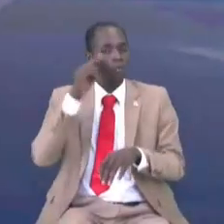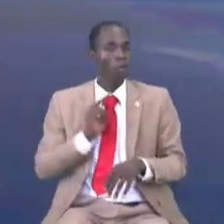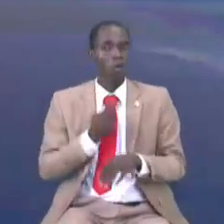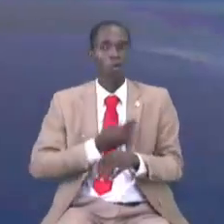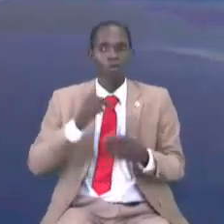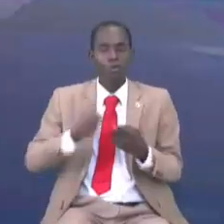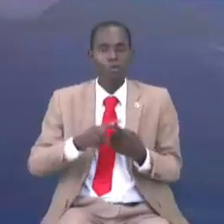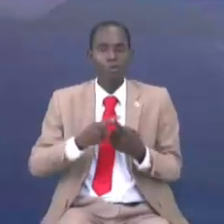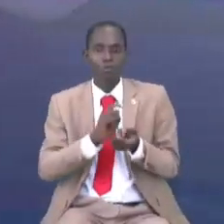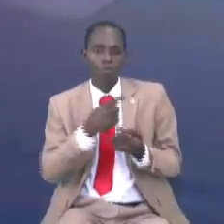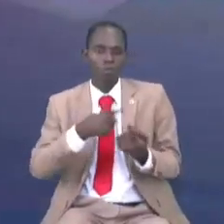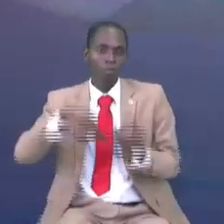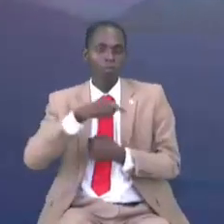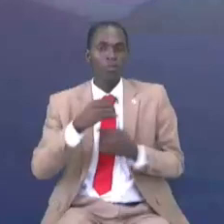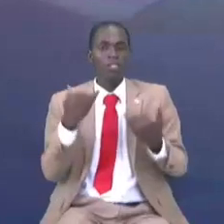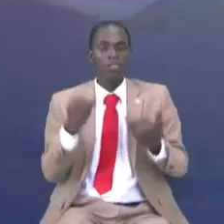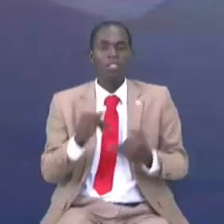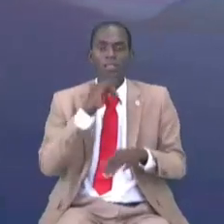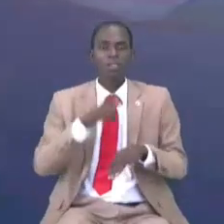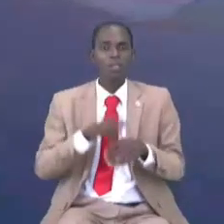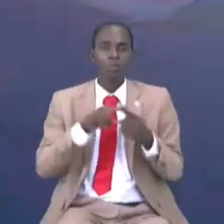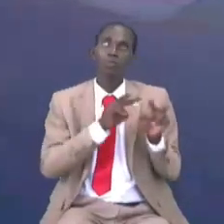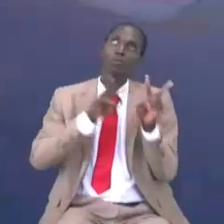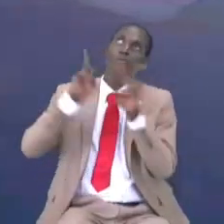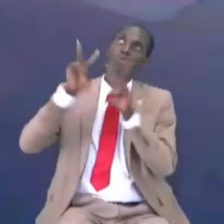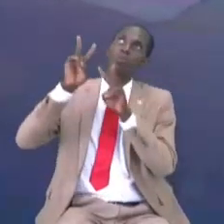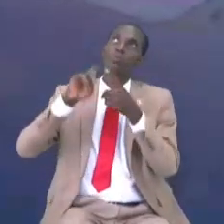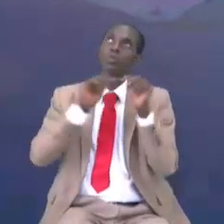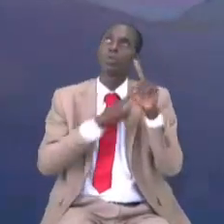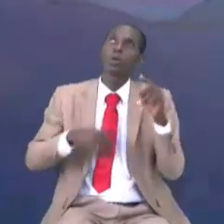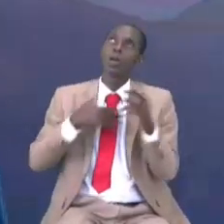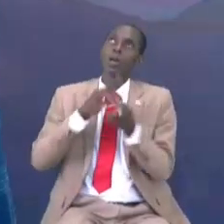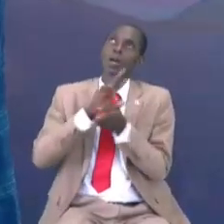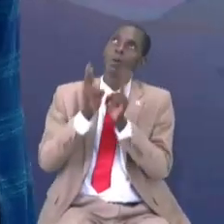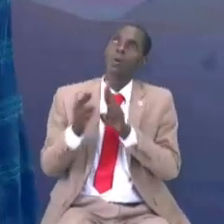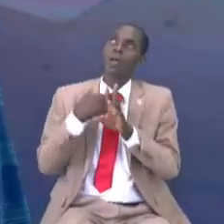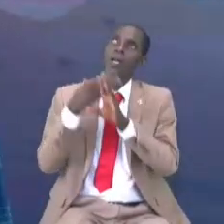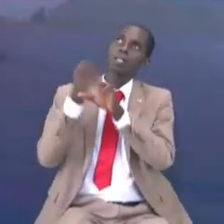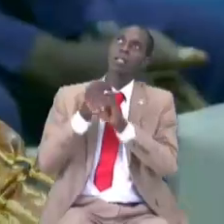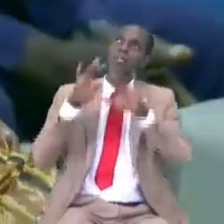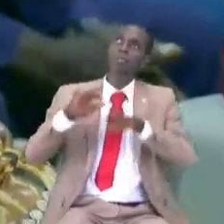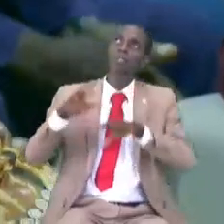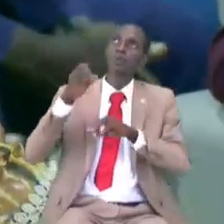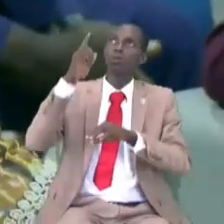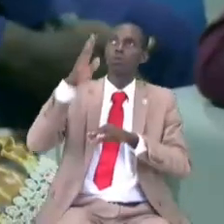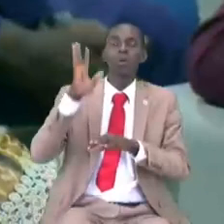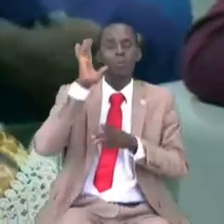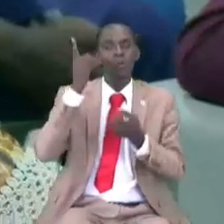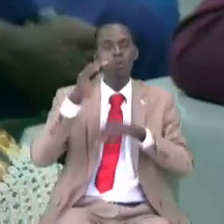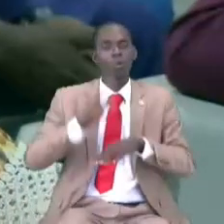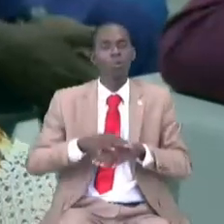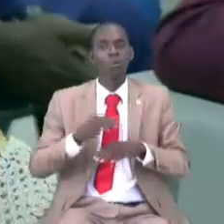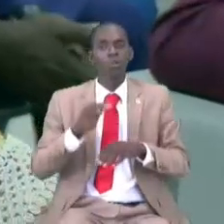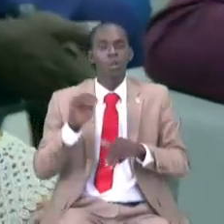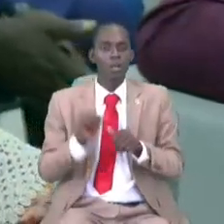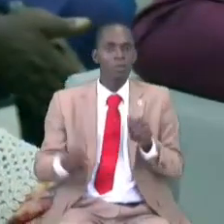and the mercy of God will come for everyone's salvation in Jesus' name. Look at number